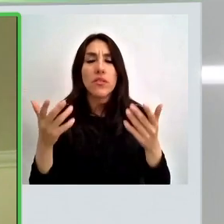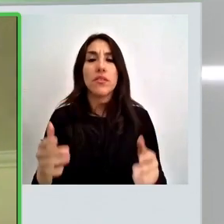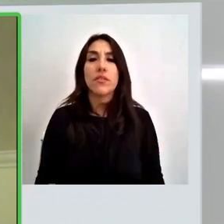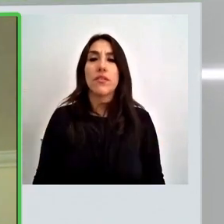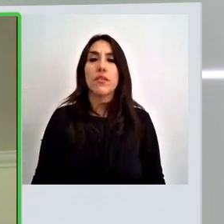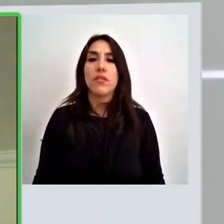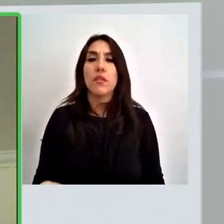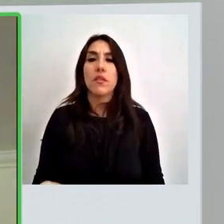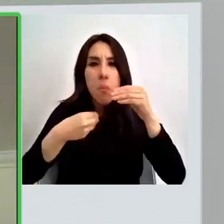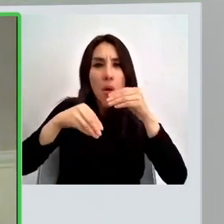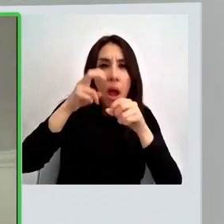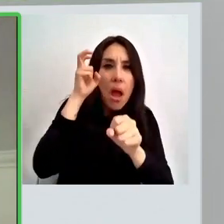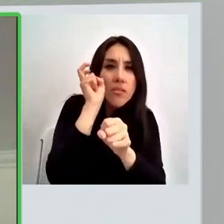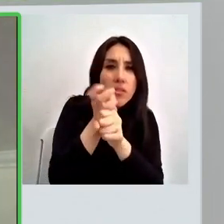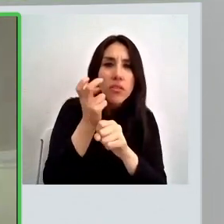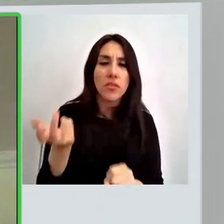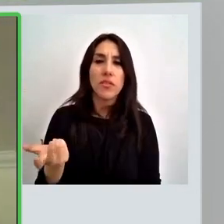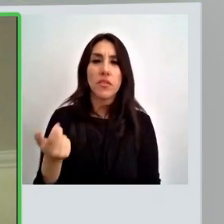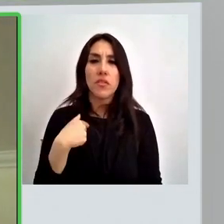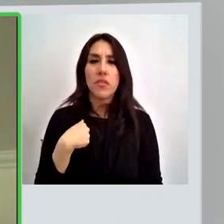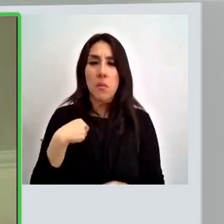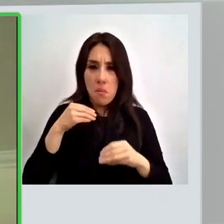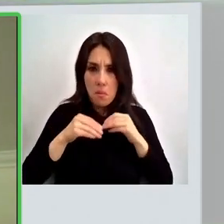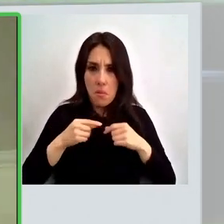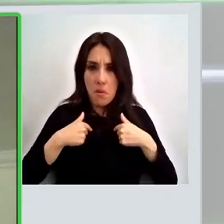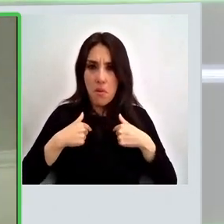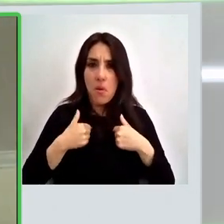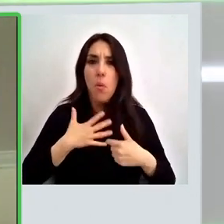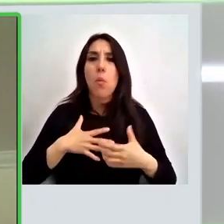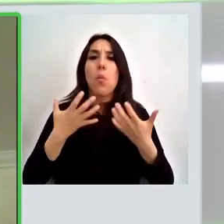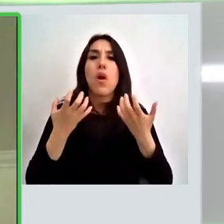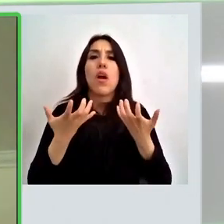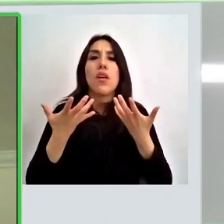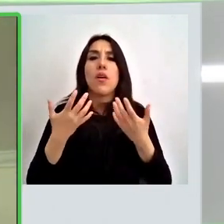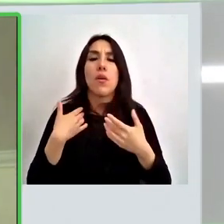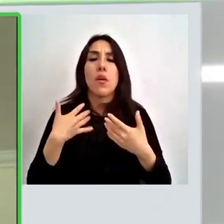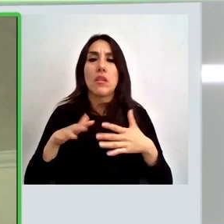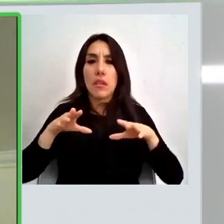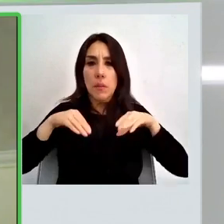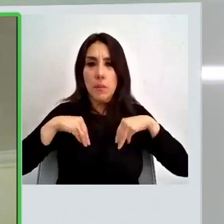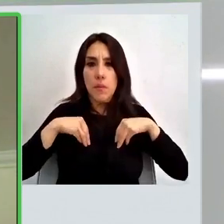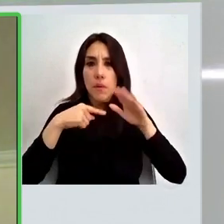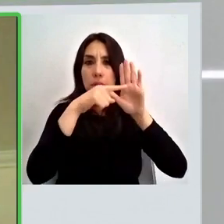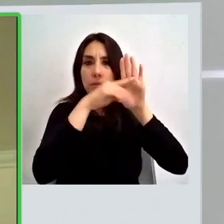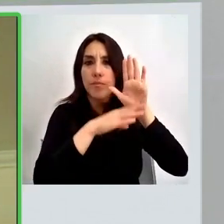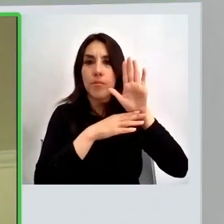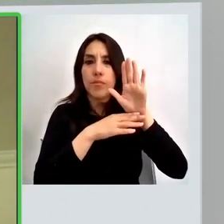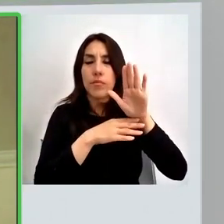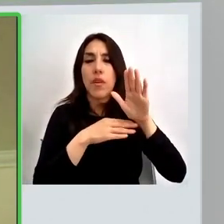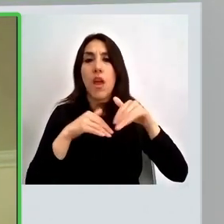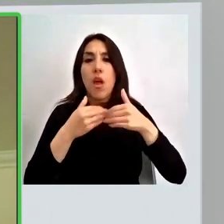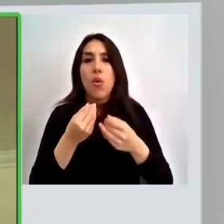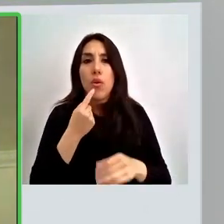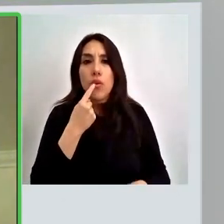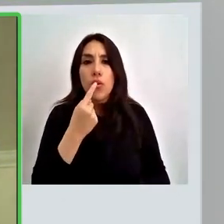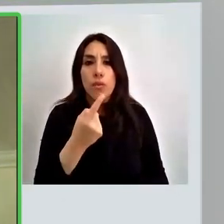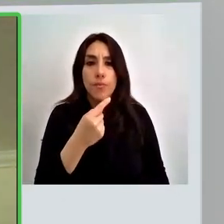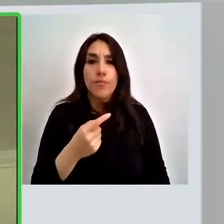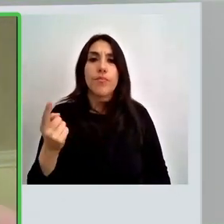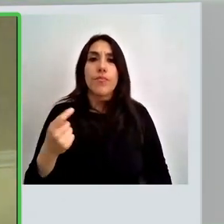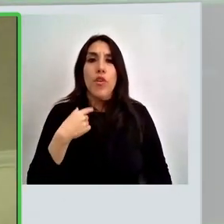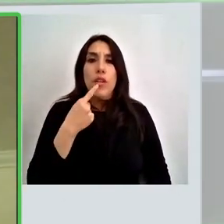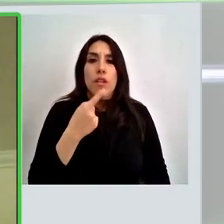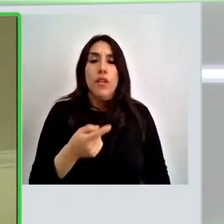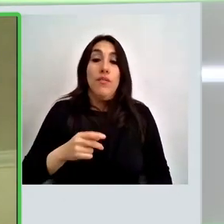my answer is the attitudes of people, the attitudes that are built into society from generations